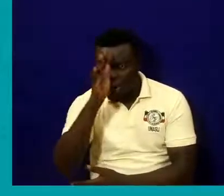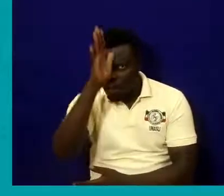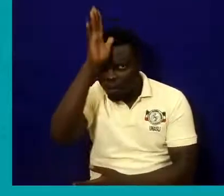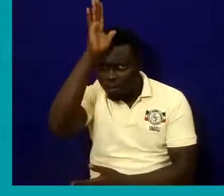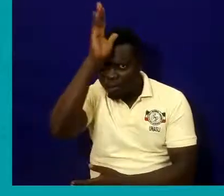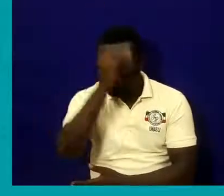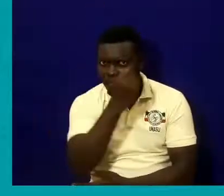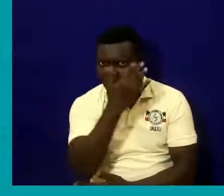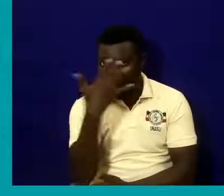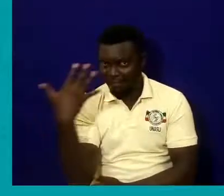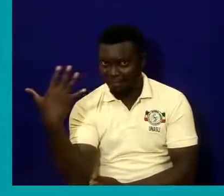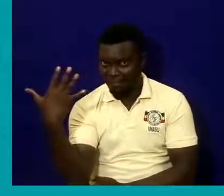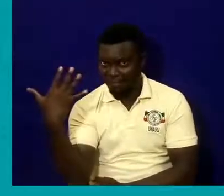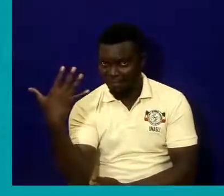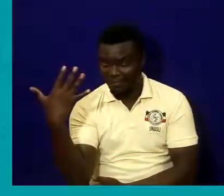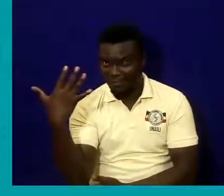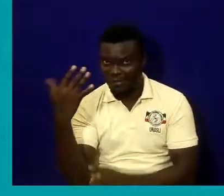numerals?